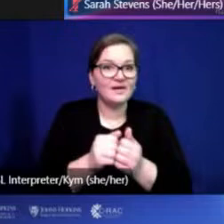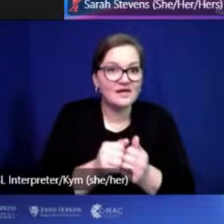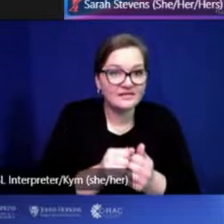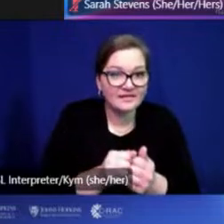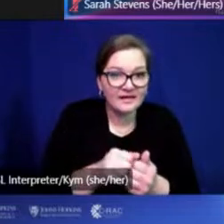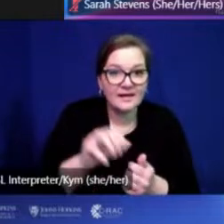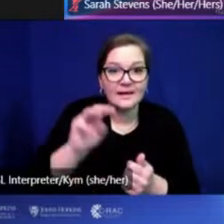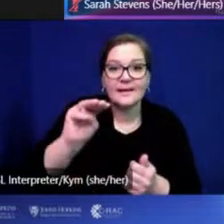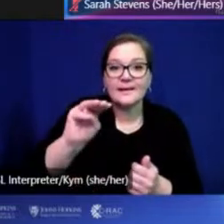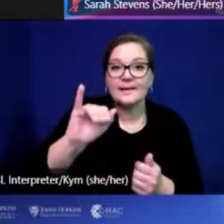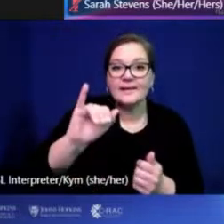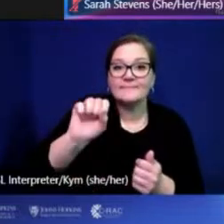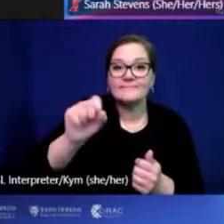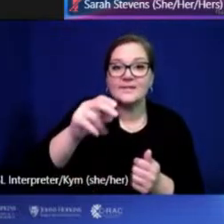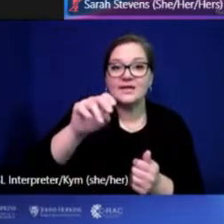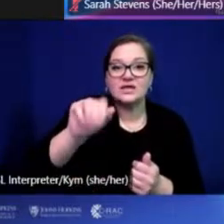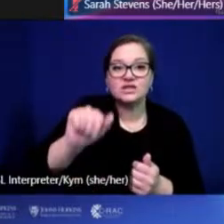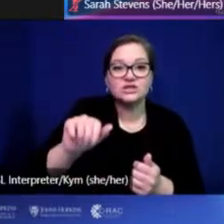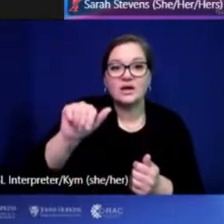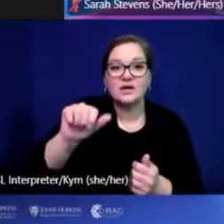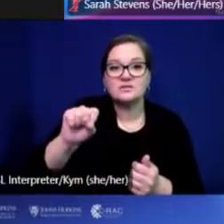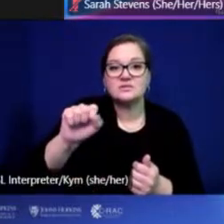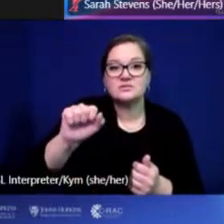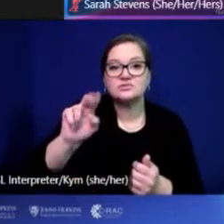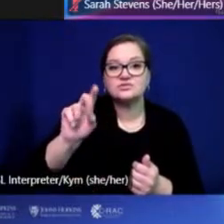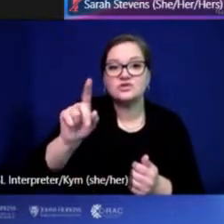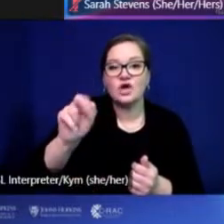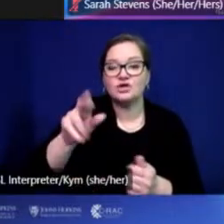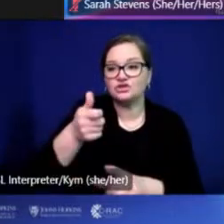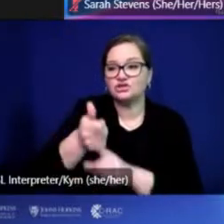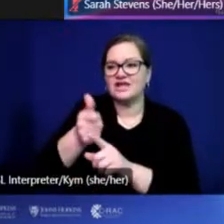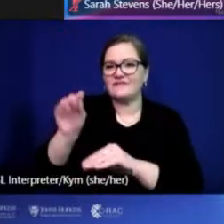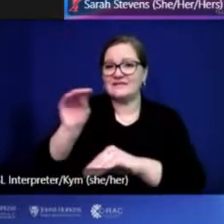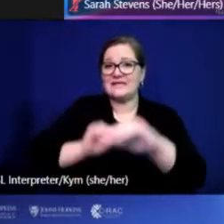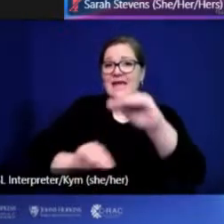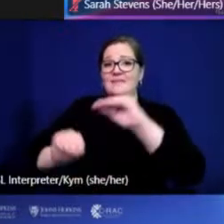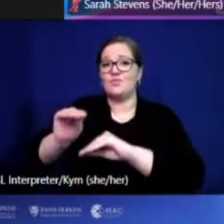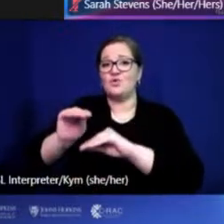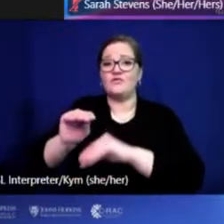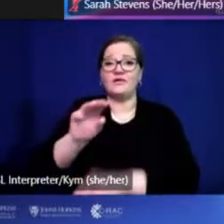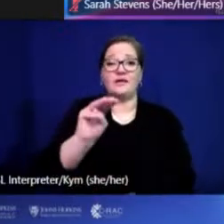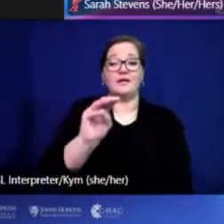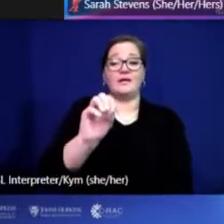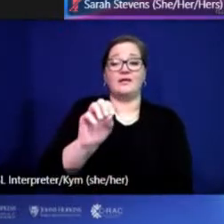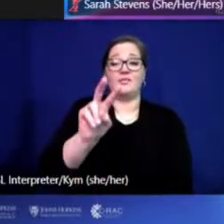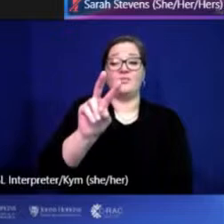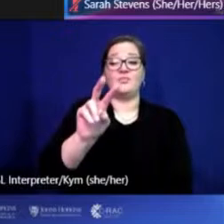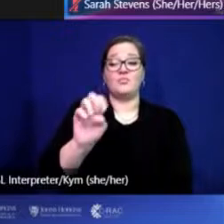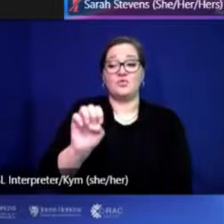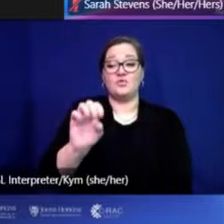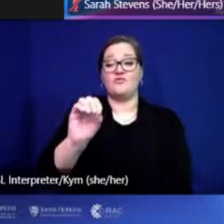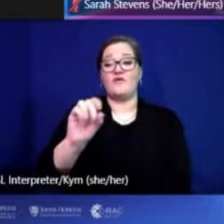who is a moveologist who